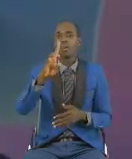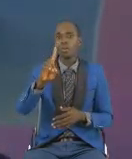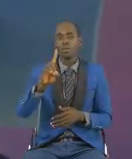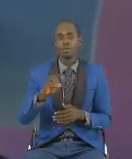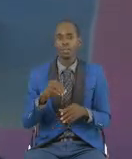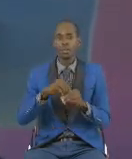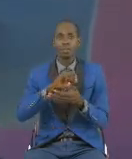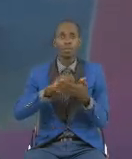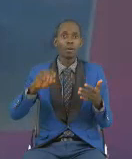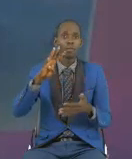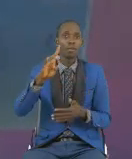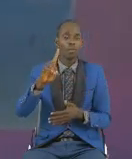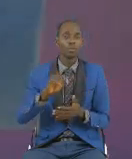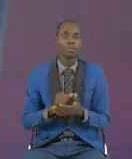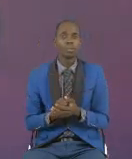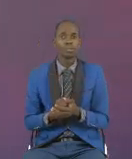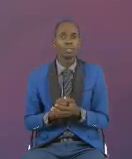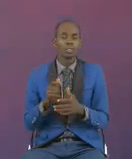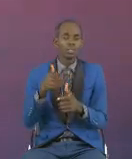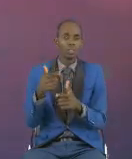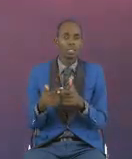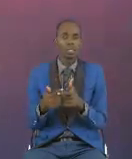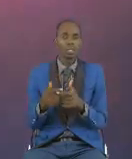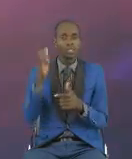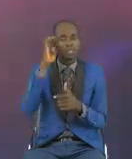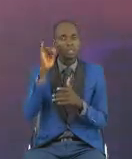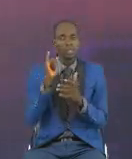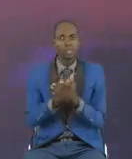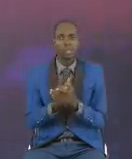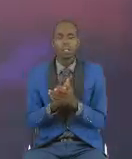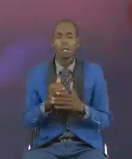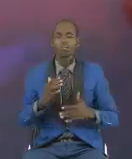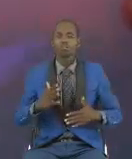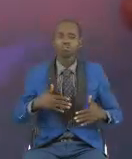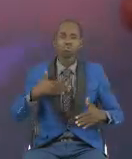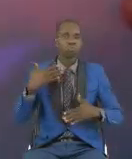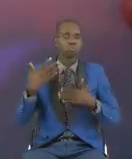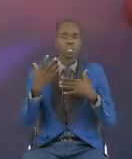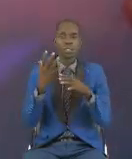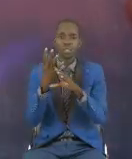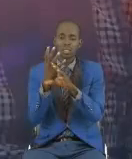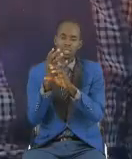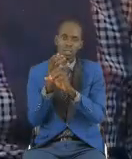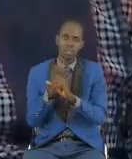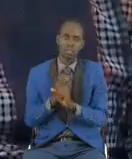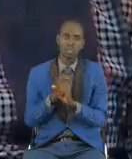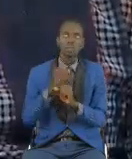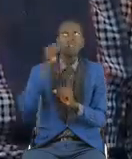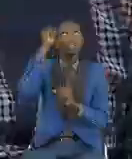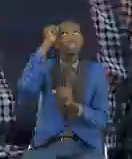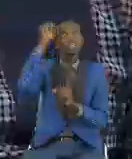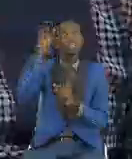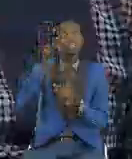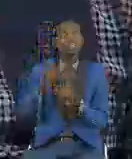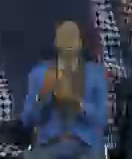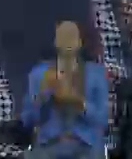in verse 41, then they that gladly received his word. It's the word. It's the ministry